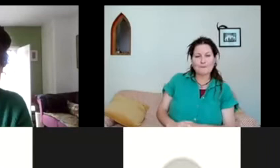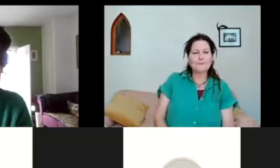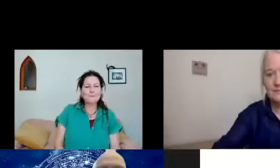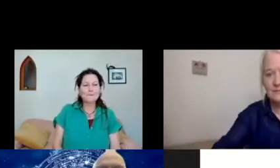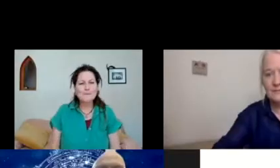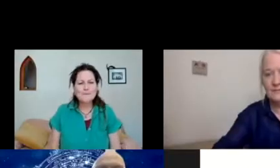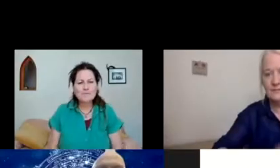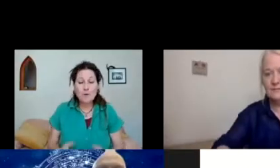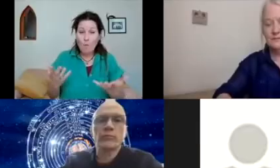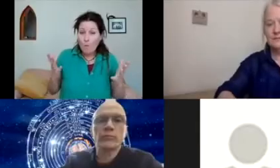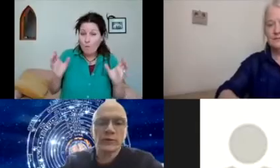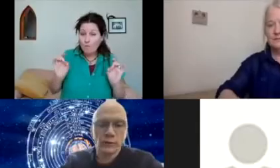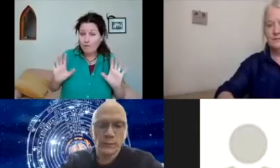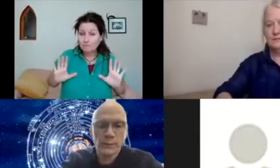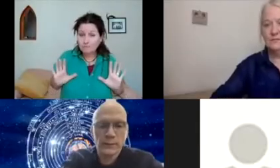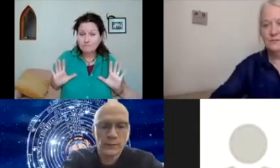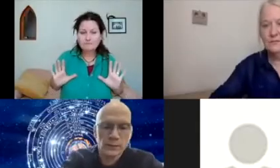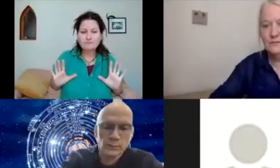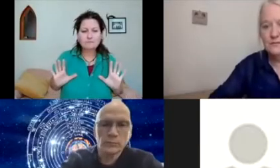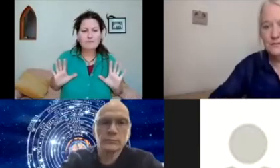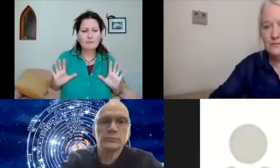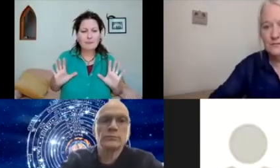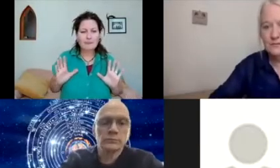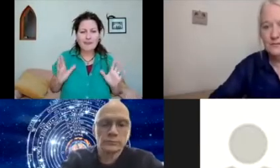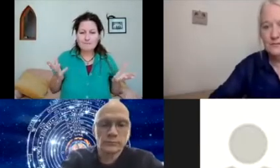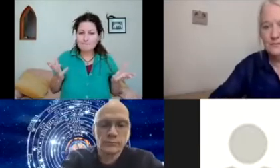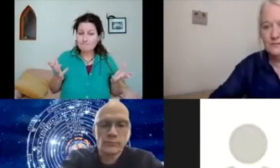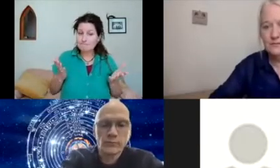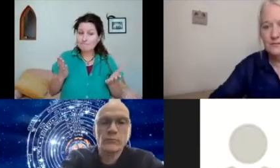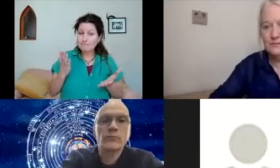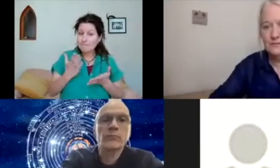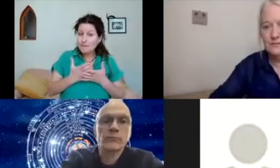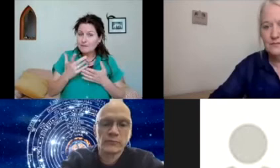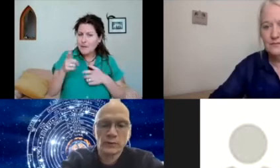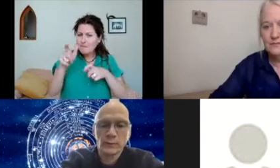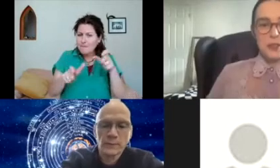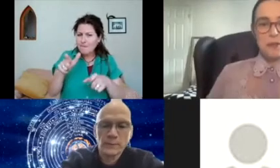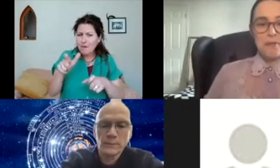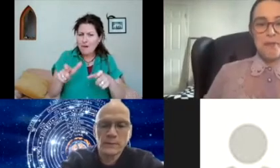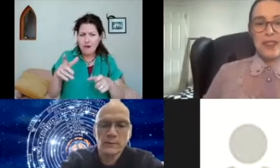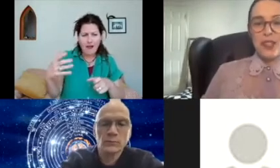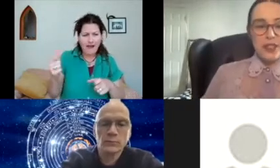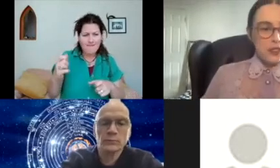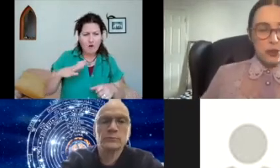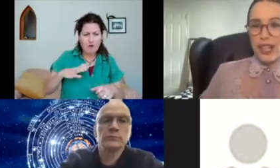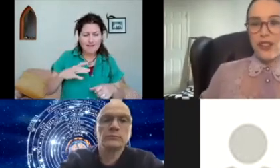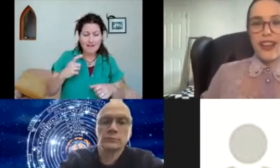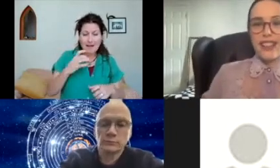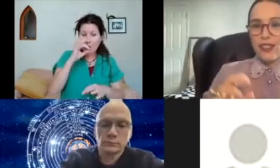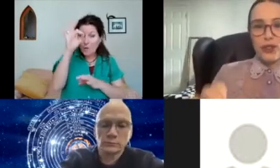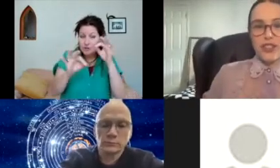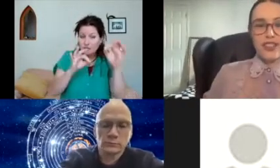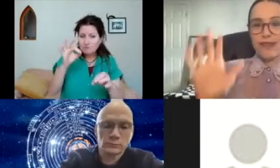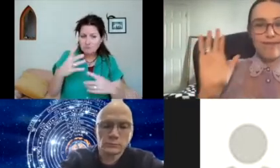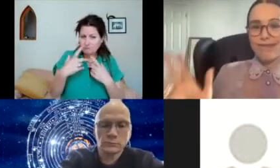So there we go. Is there someone with questions? Feel free to raise your